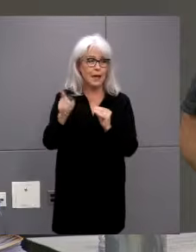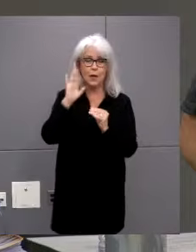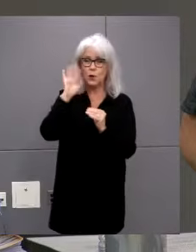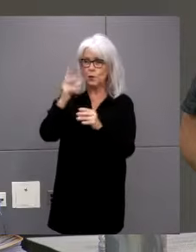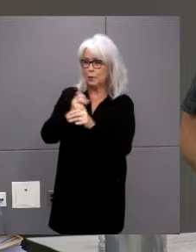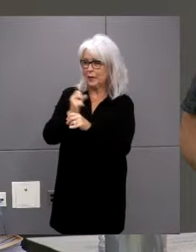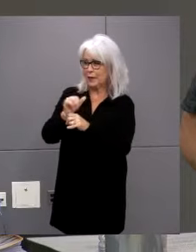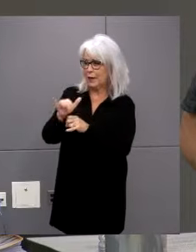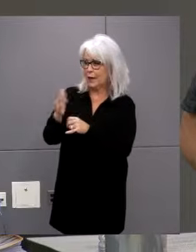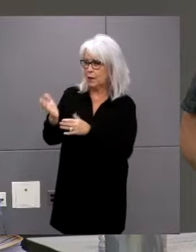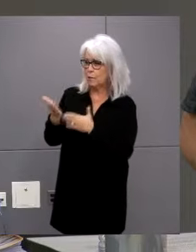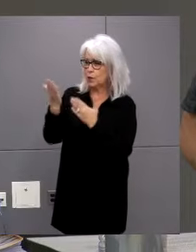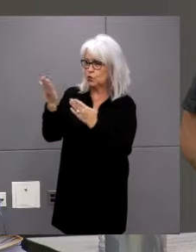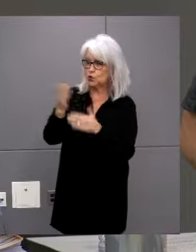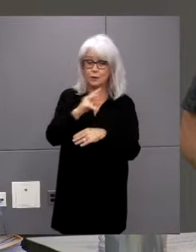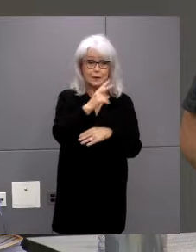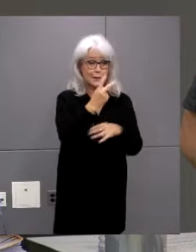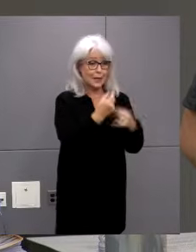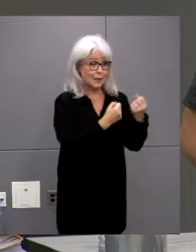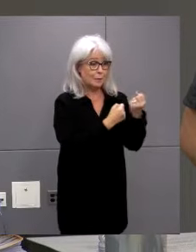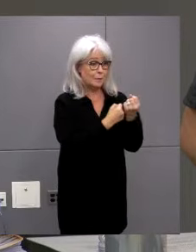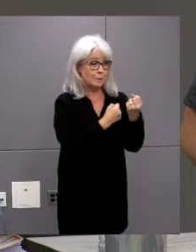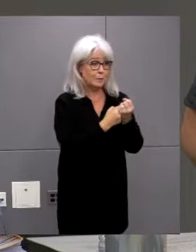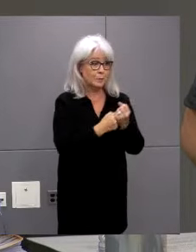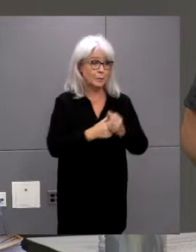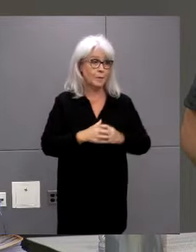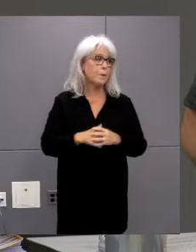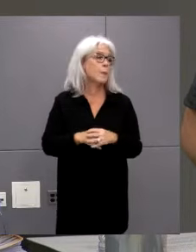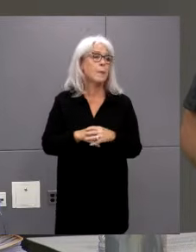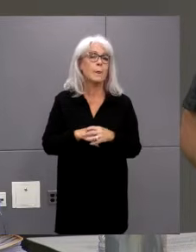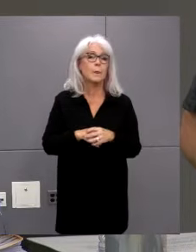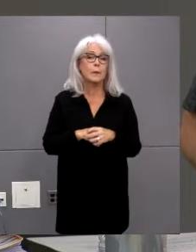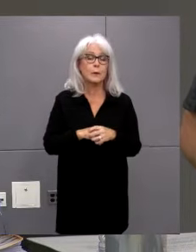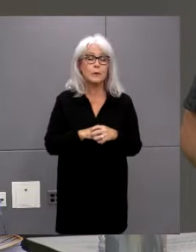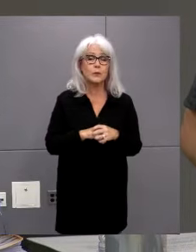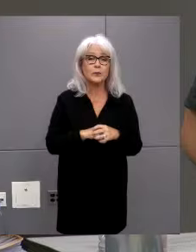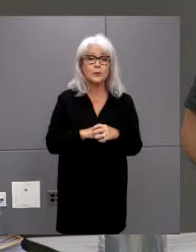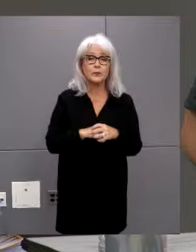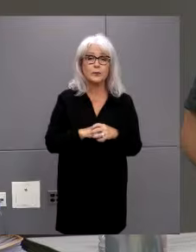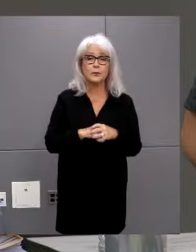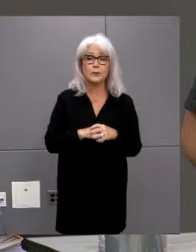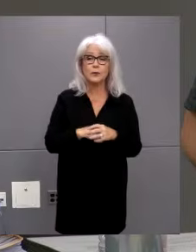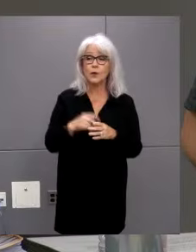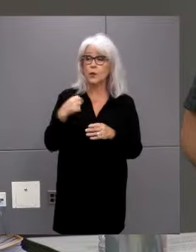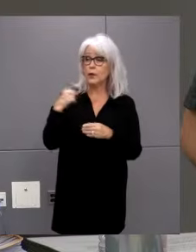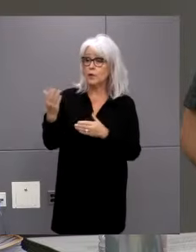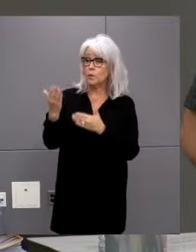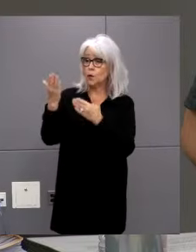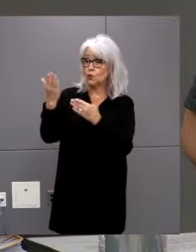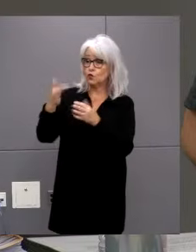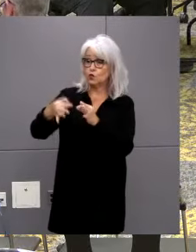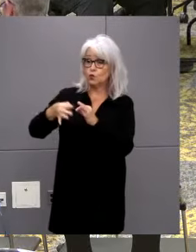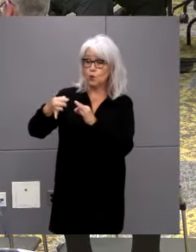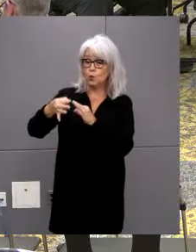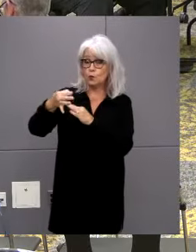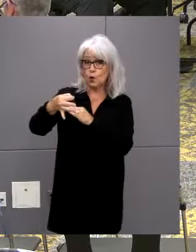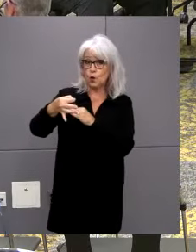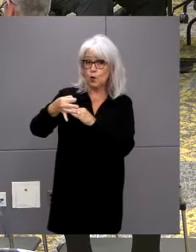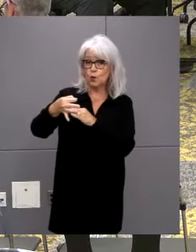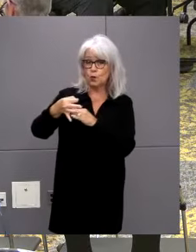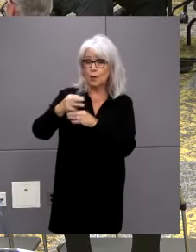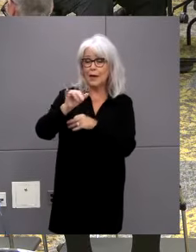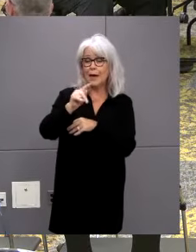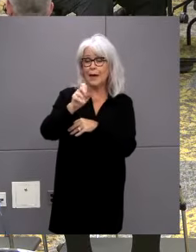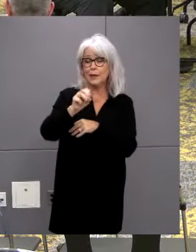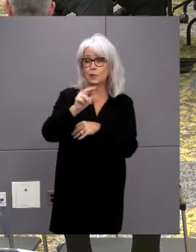motion. Second. Okay, Just a all right. So we have a motion to postpone items